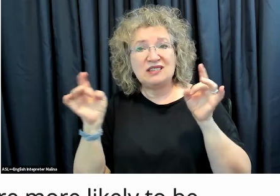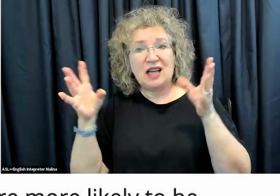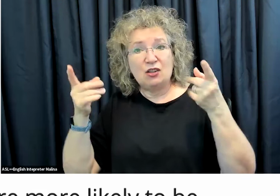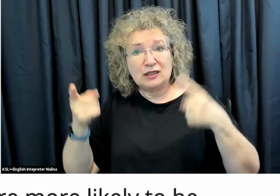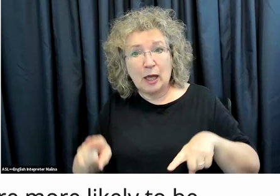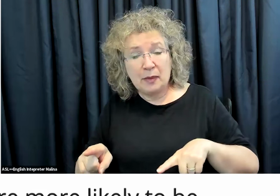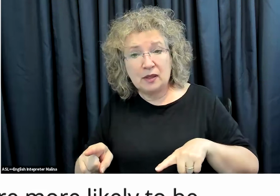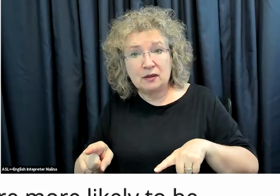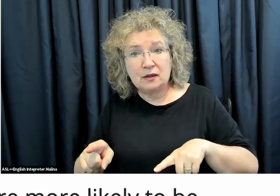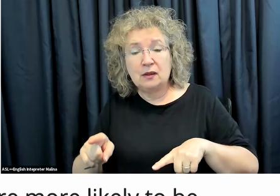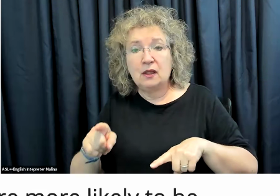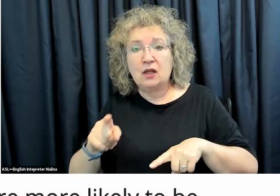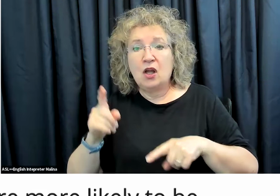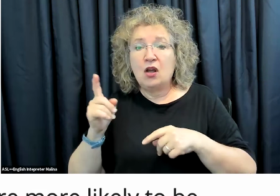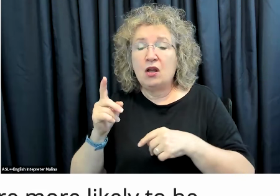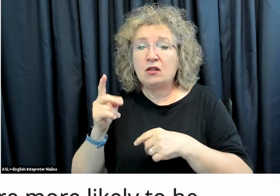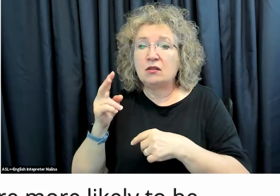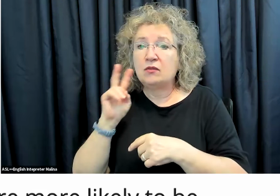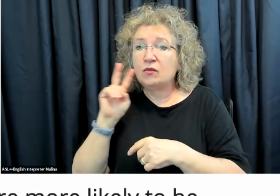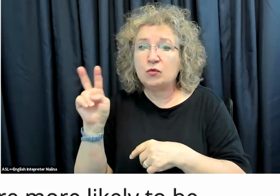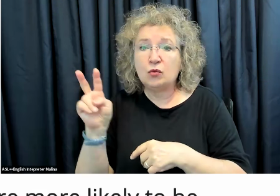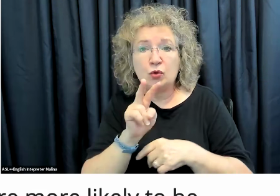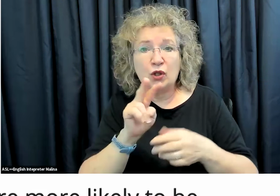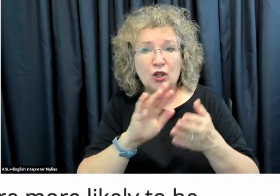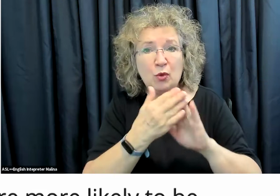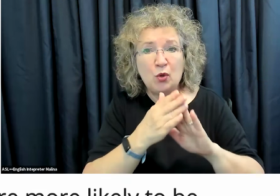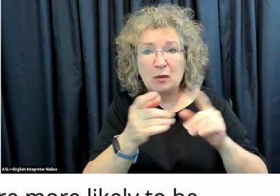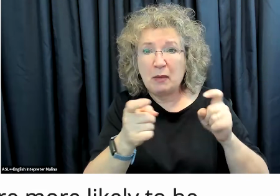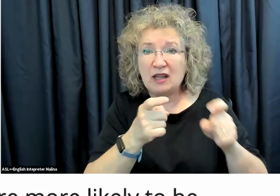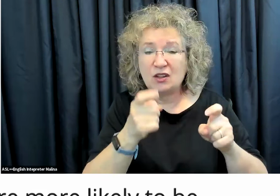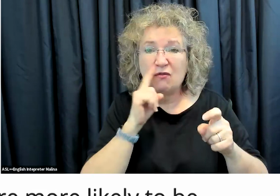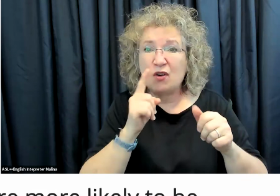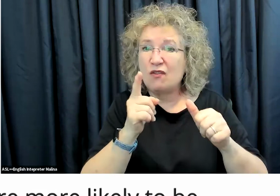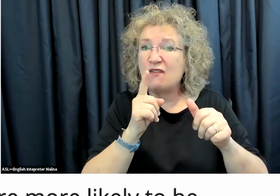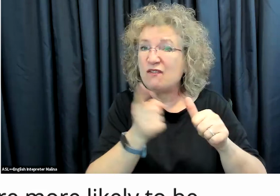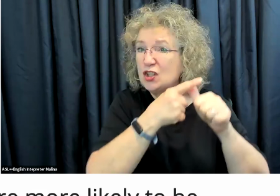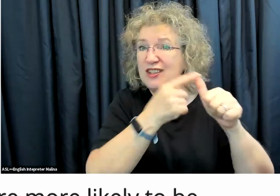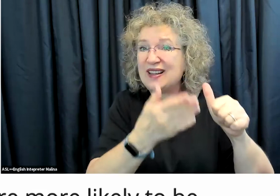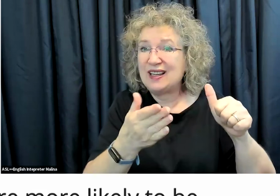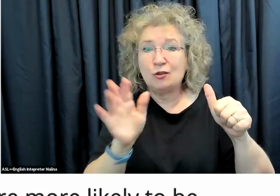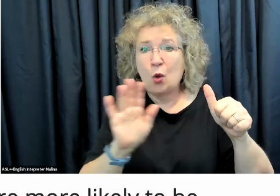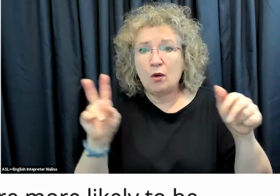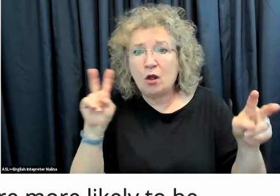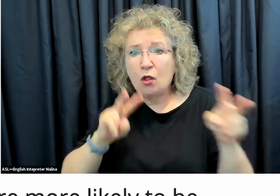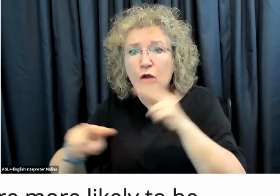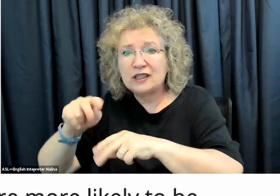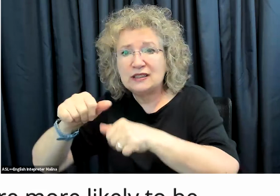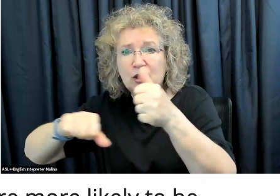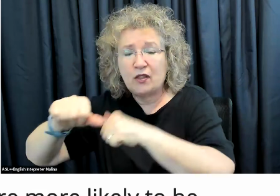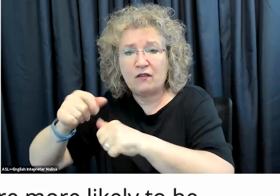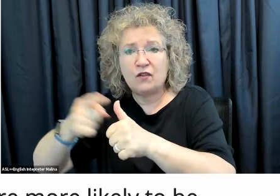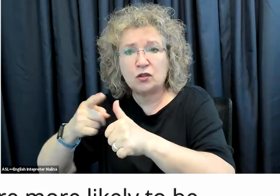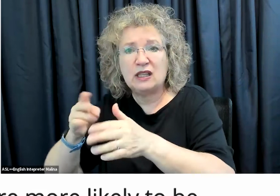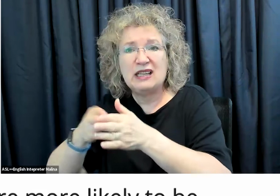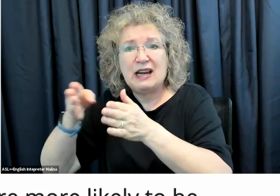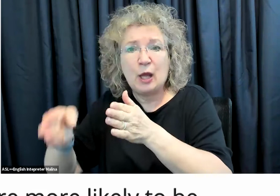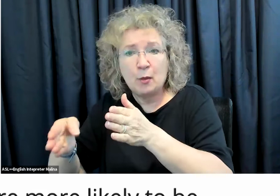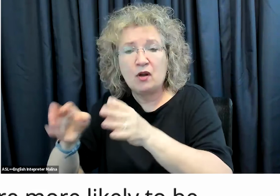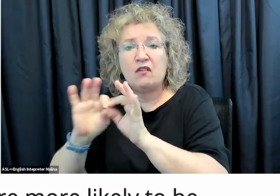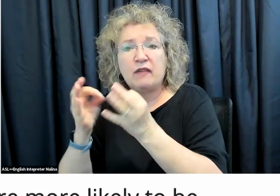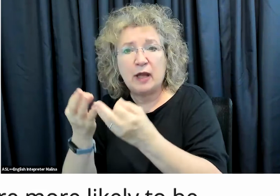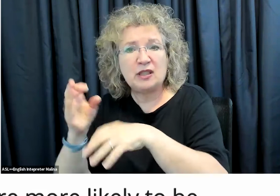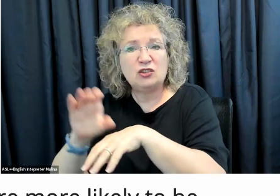emergency management and our first responders, they turn to each other. So local relationships with families, neighbors, church